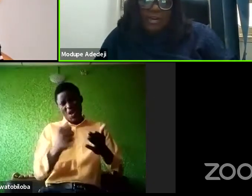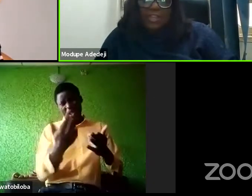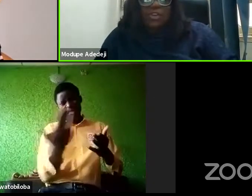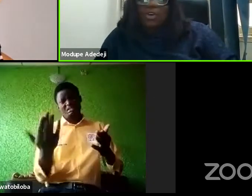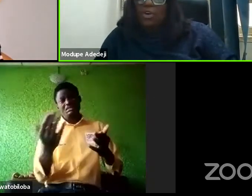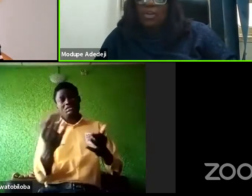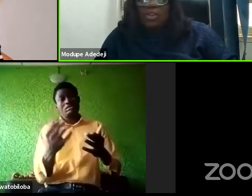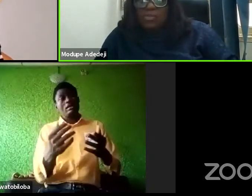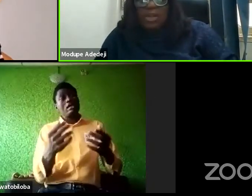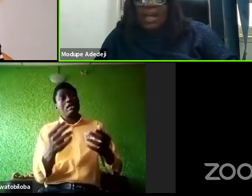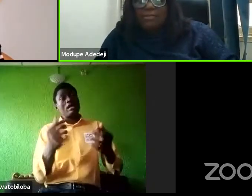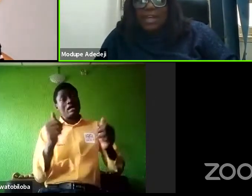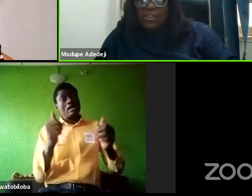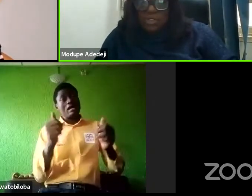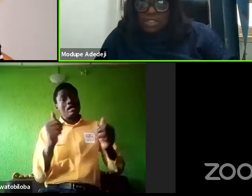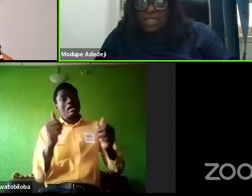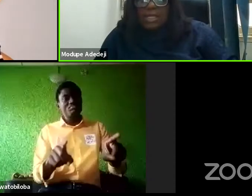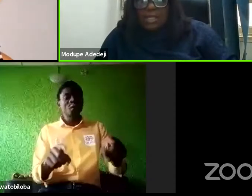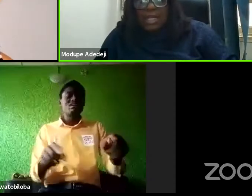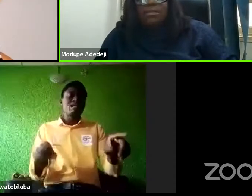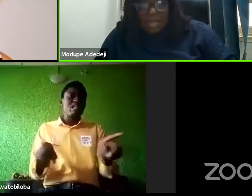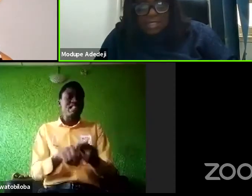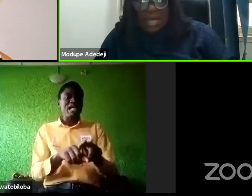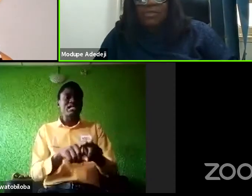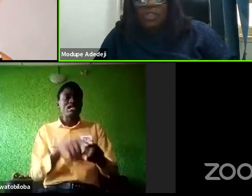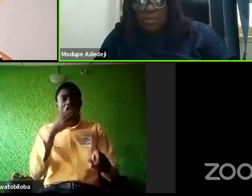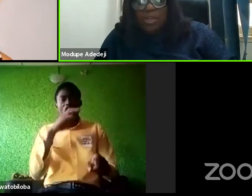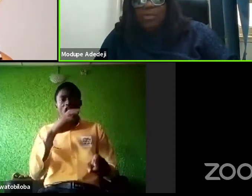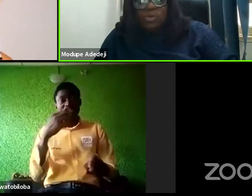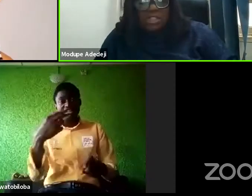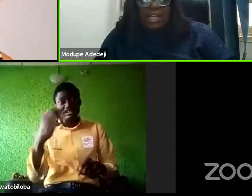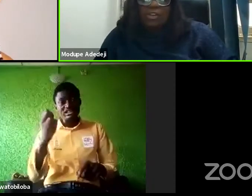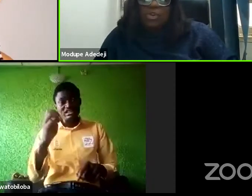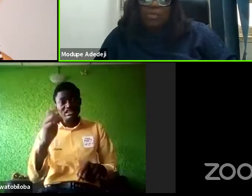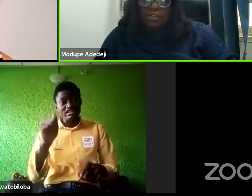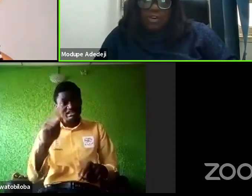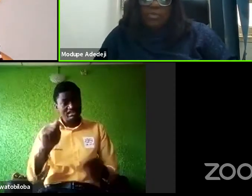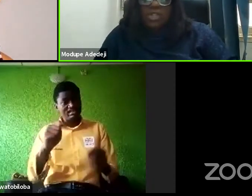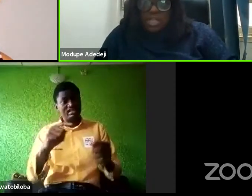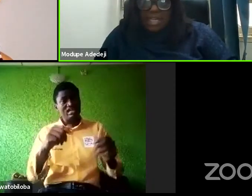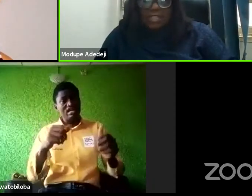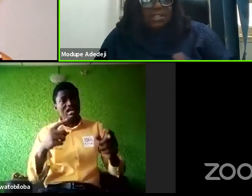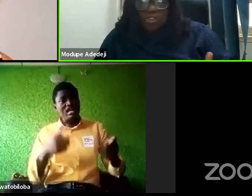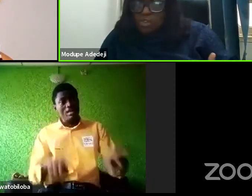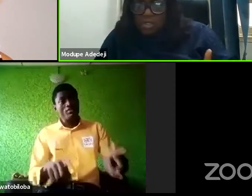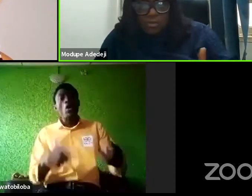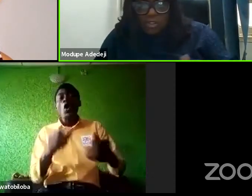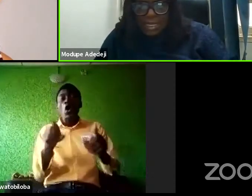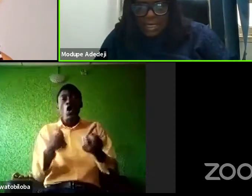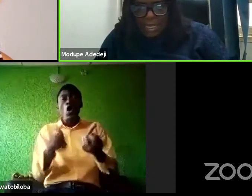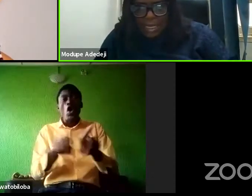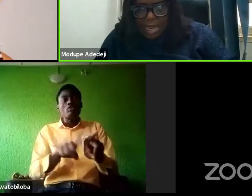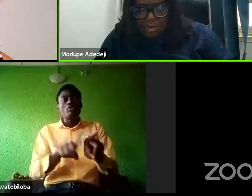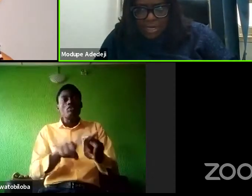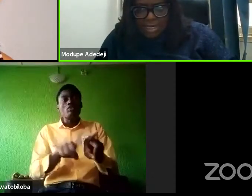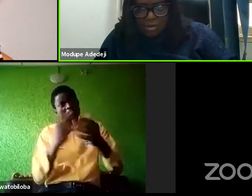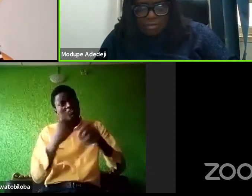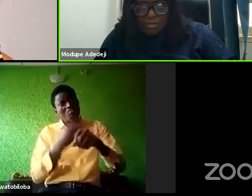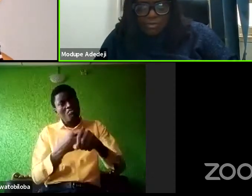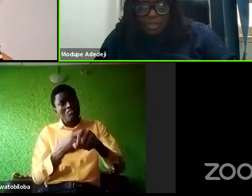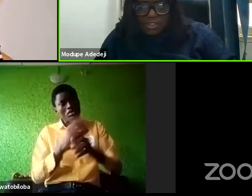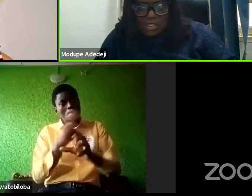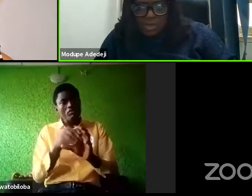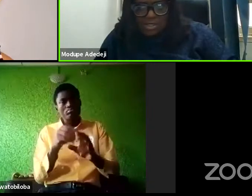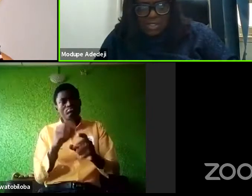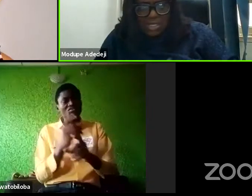hip fracture, smaller fractures. Then at times the big bones can also be involved, that you just fall down, like, and what kind